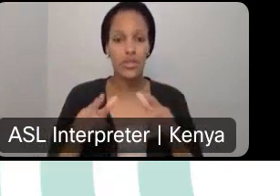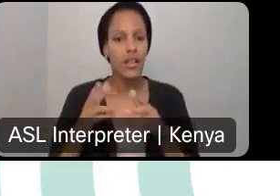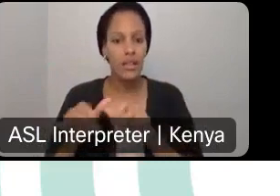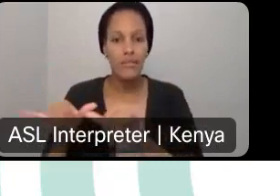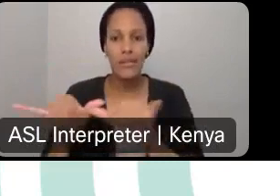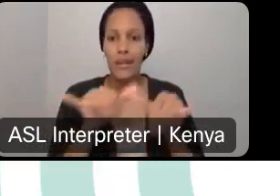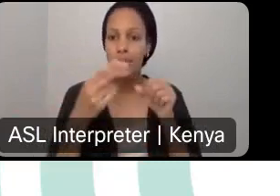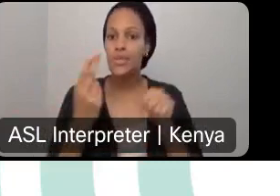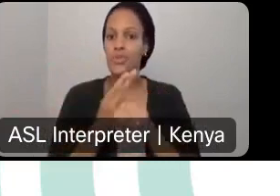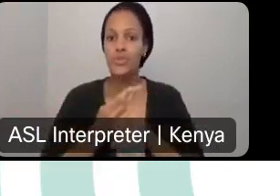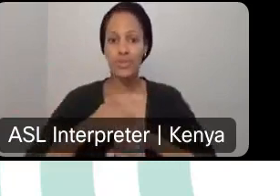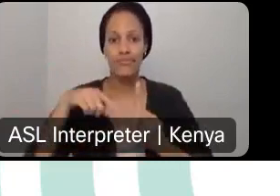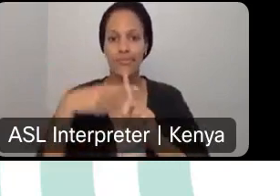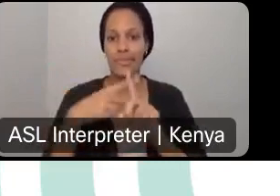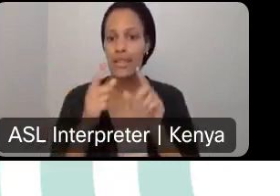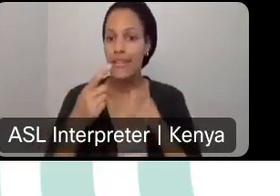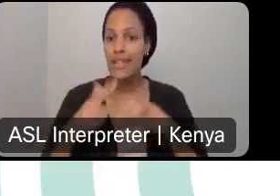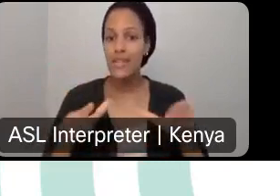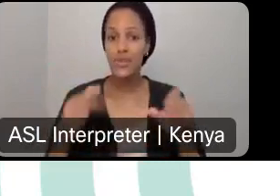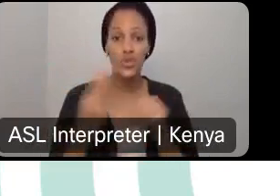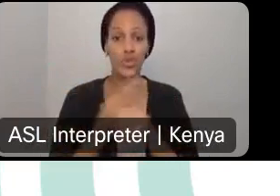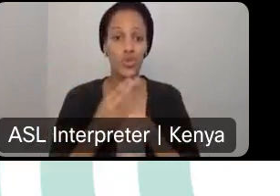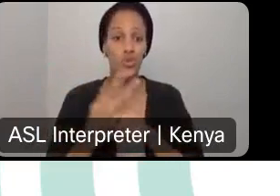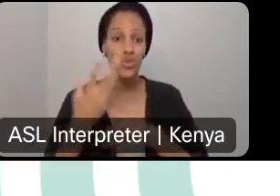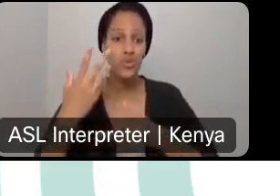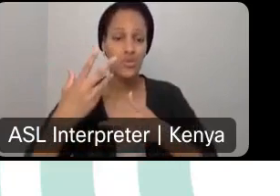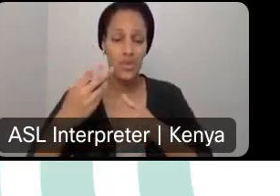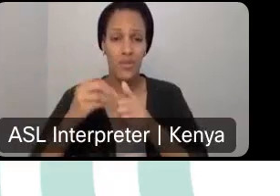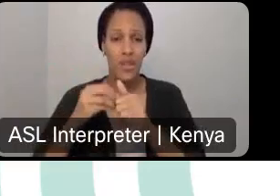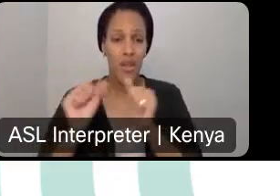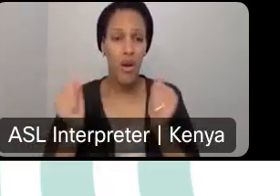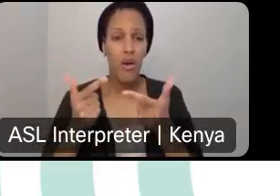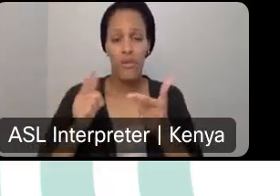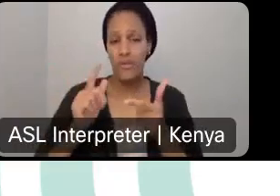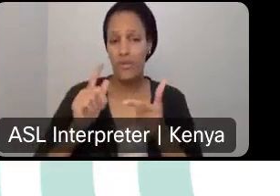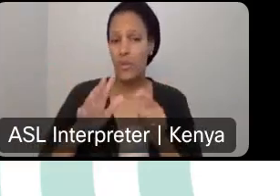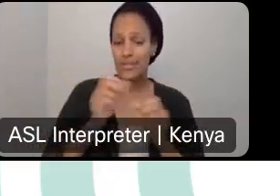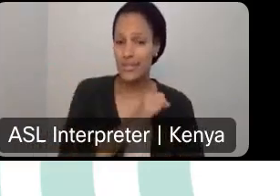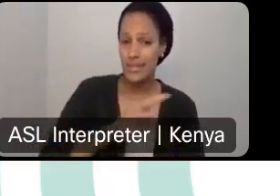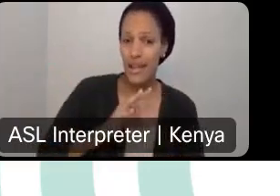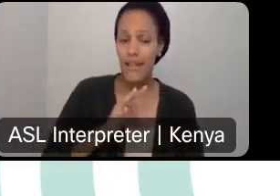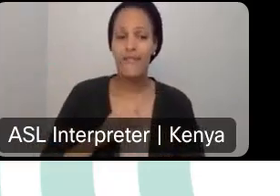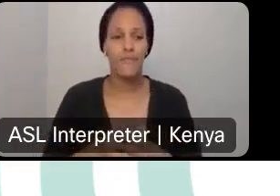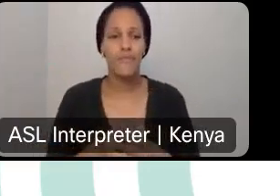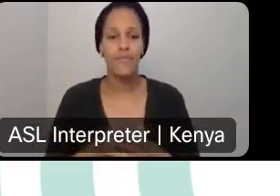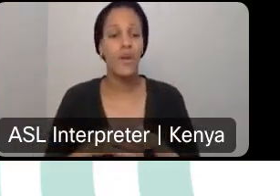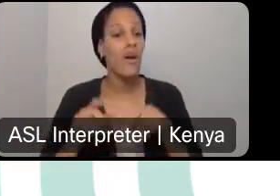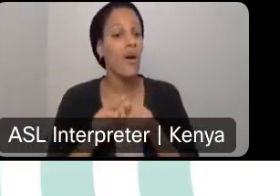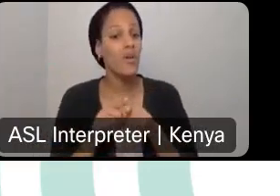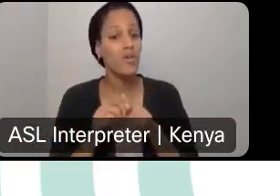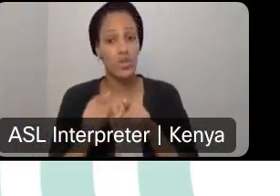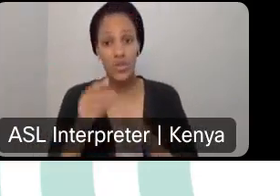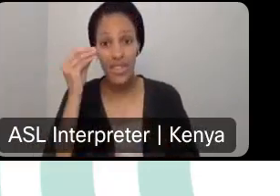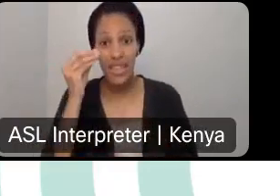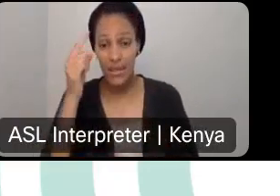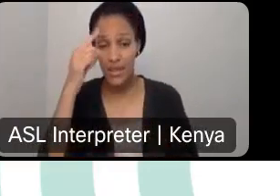organization. Examine your beliefs. Do you believe that mental illness does not impede living